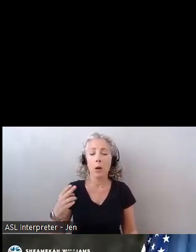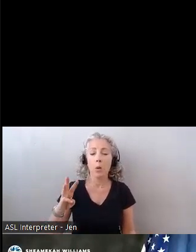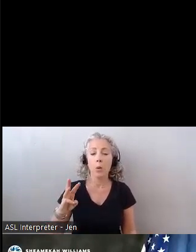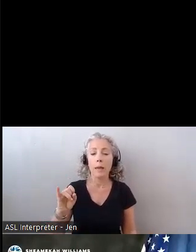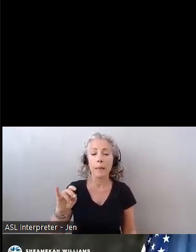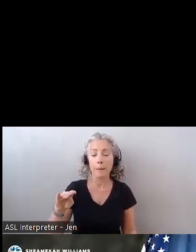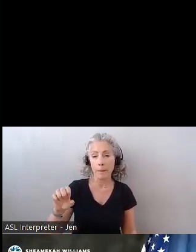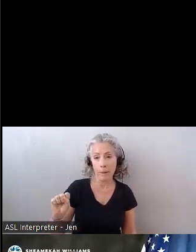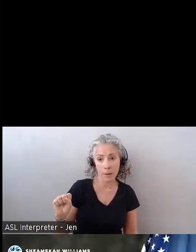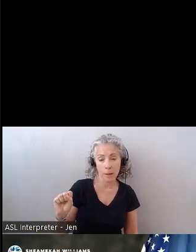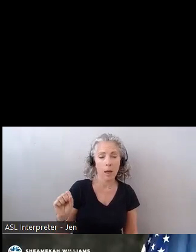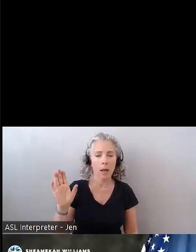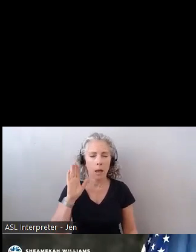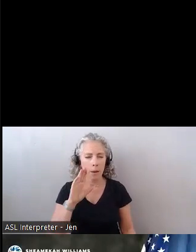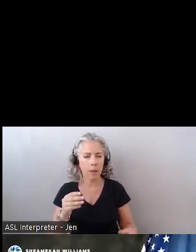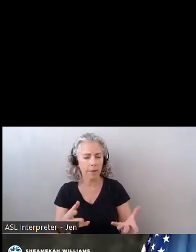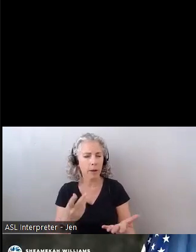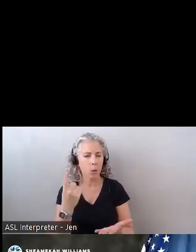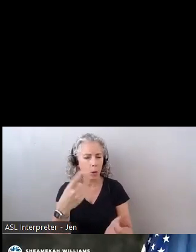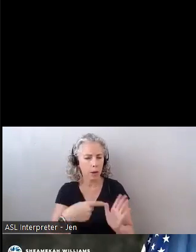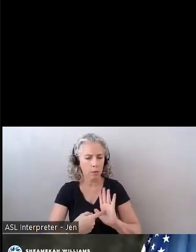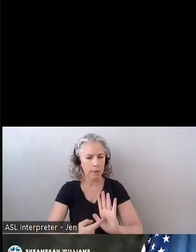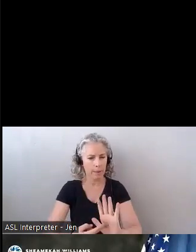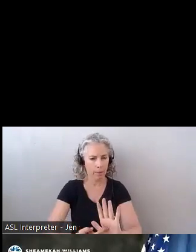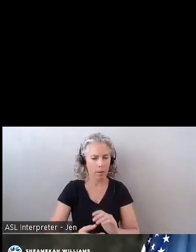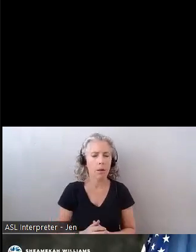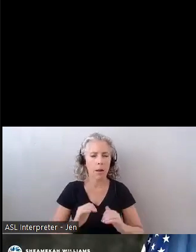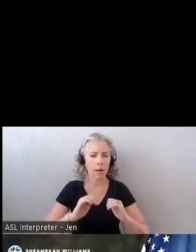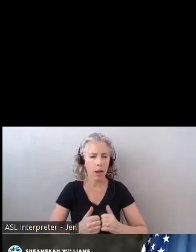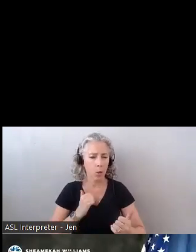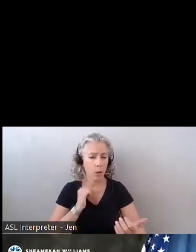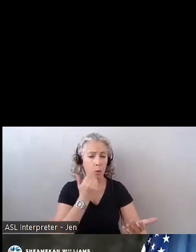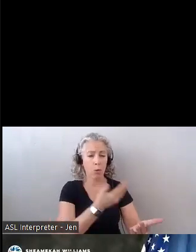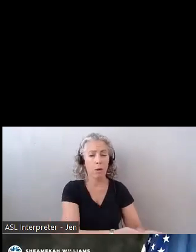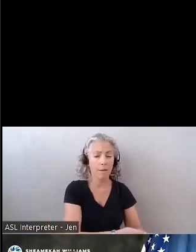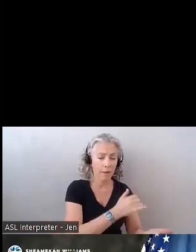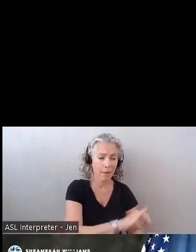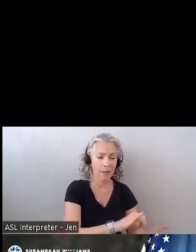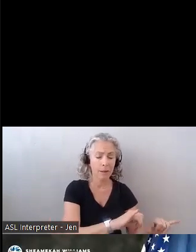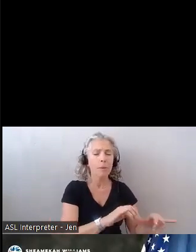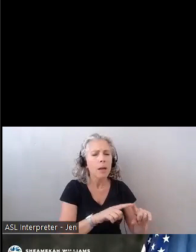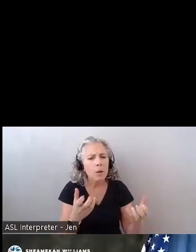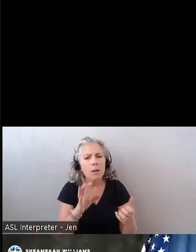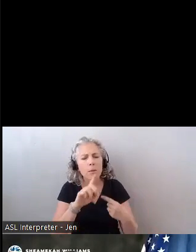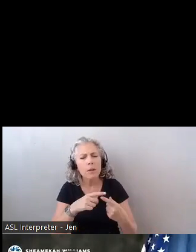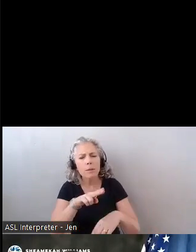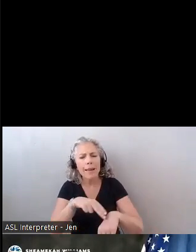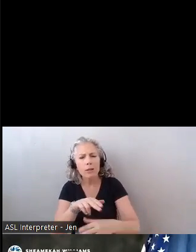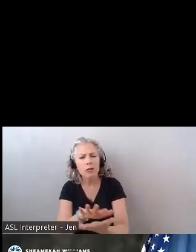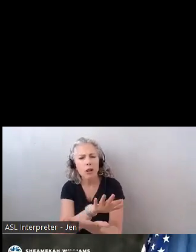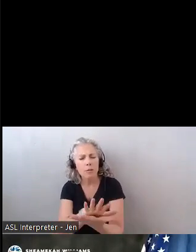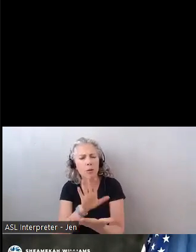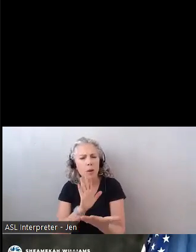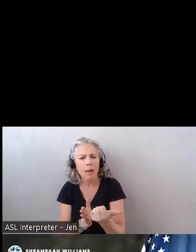example of mobile response and stabilization services and how we got there. But I really want to talk about some national documents that will be really helpful